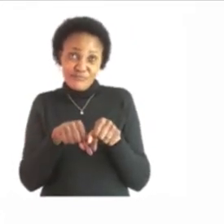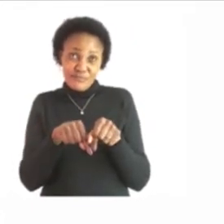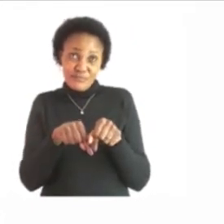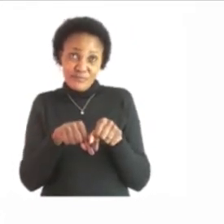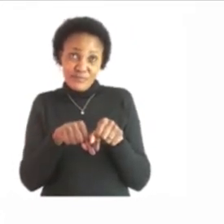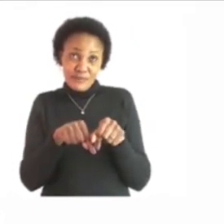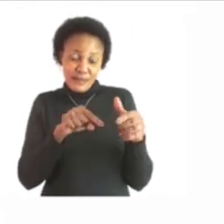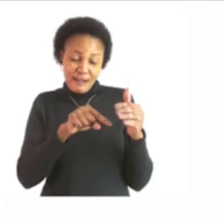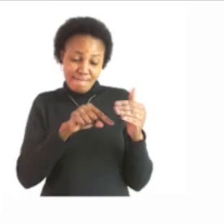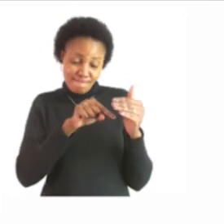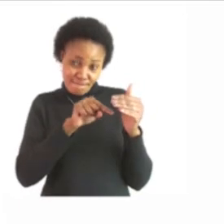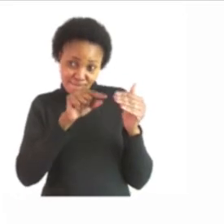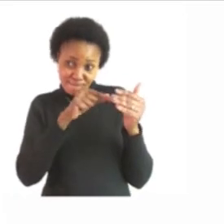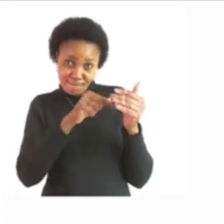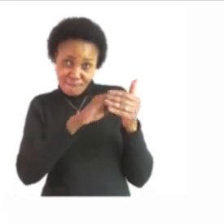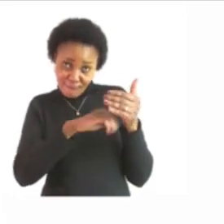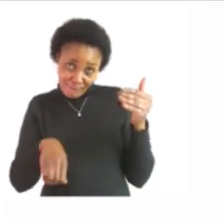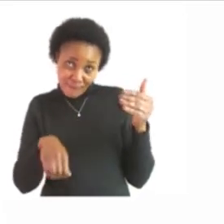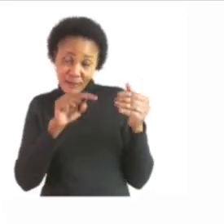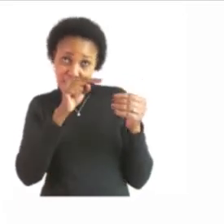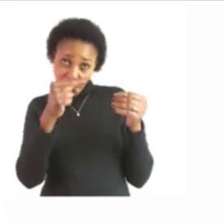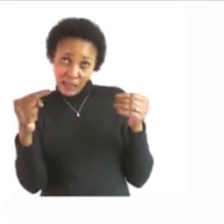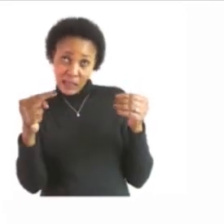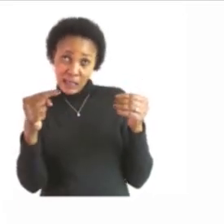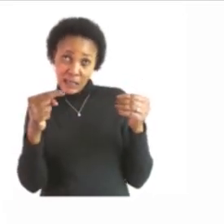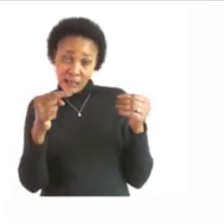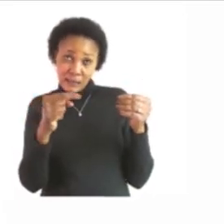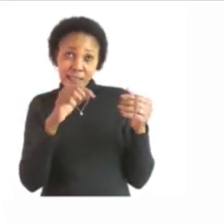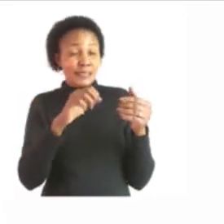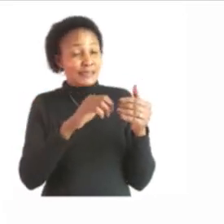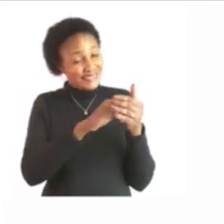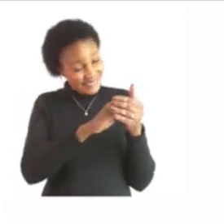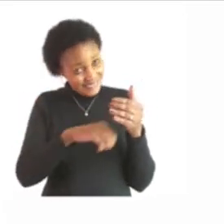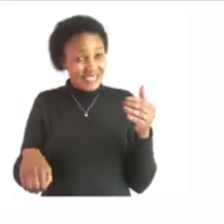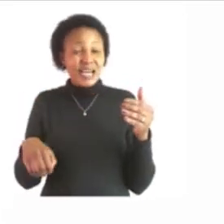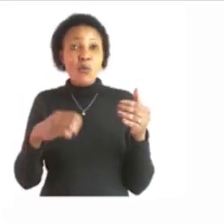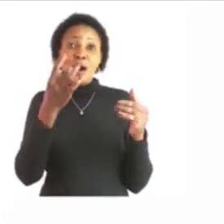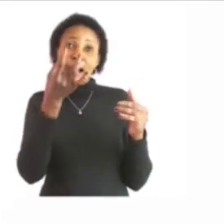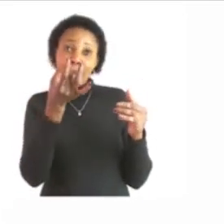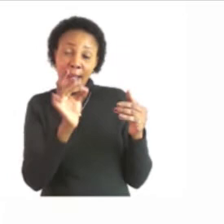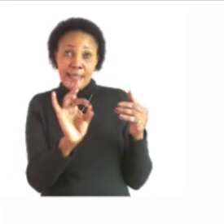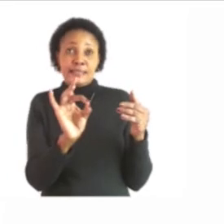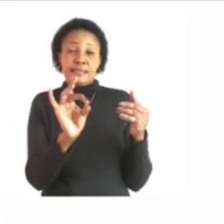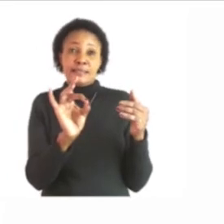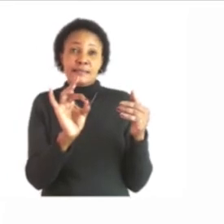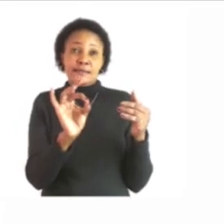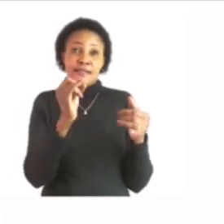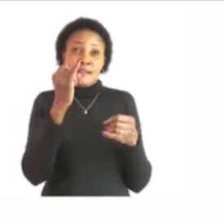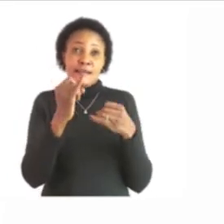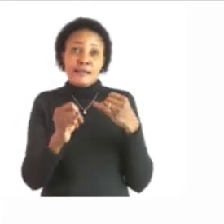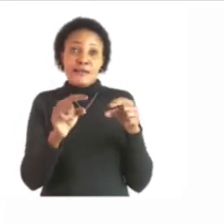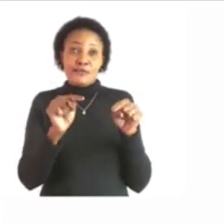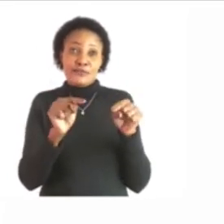the minus sign, and it says take away 8. And the last one it